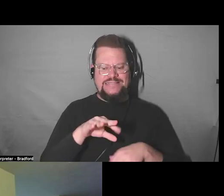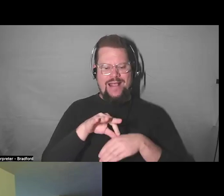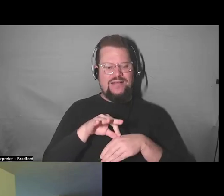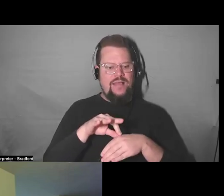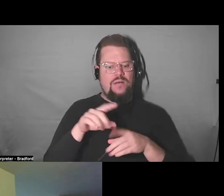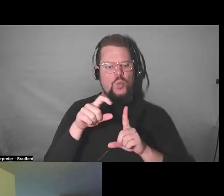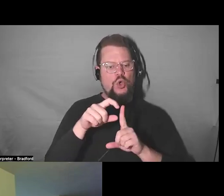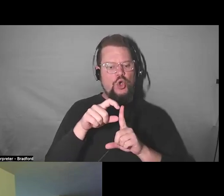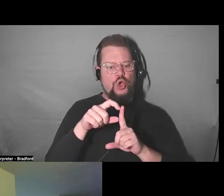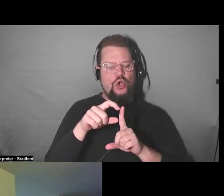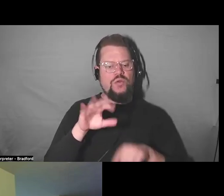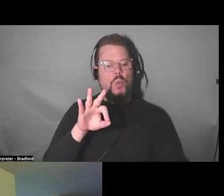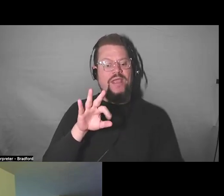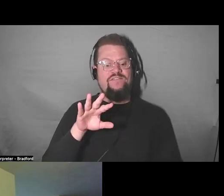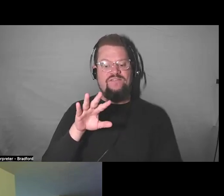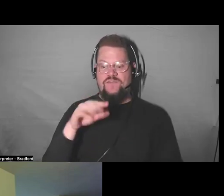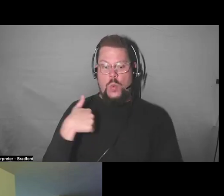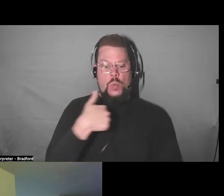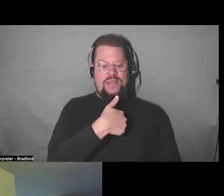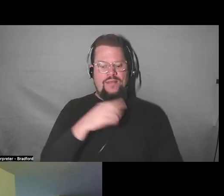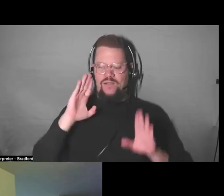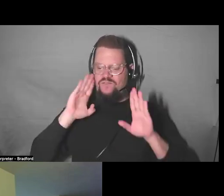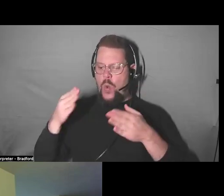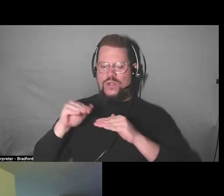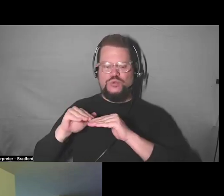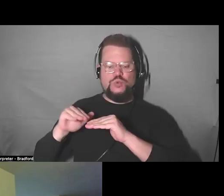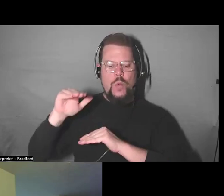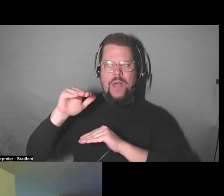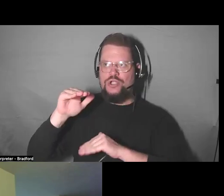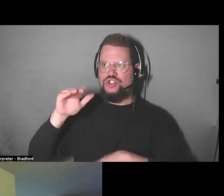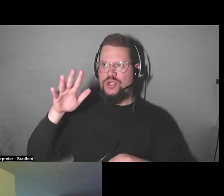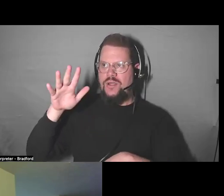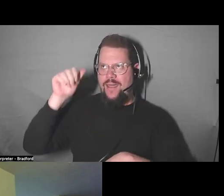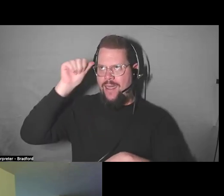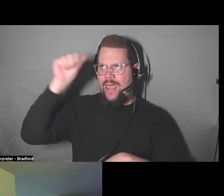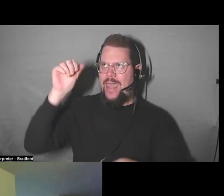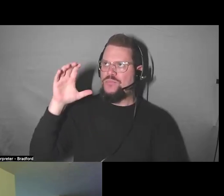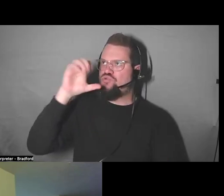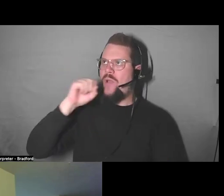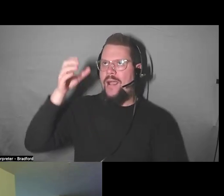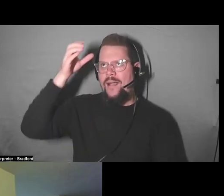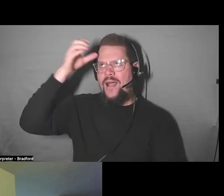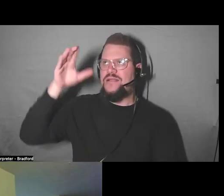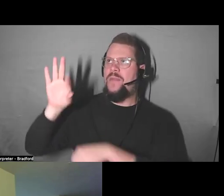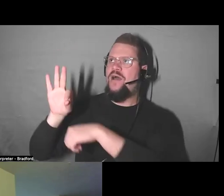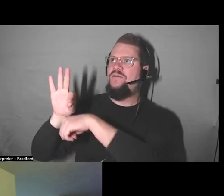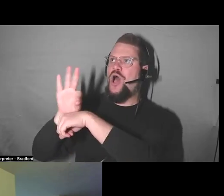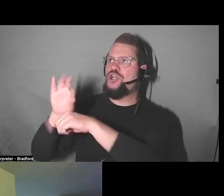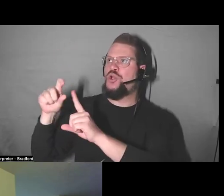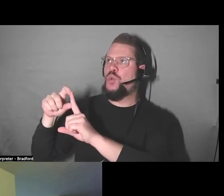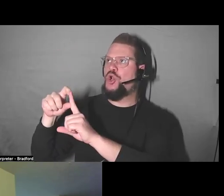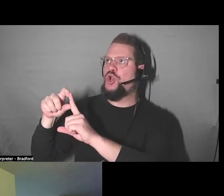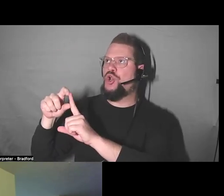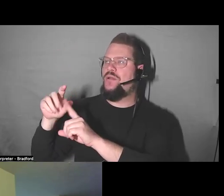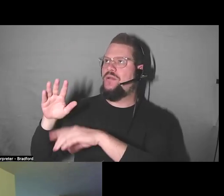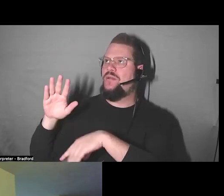we focus too much on really abstract concepts, function words, the types of words